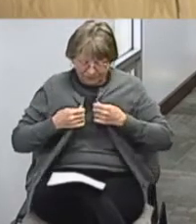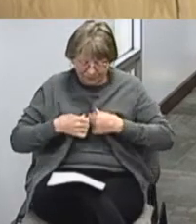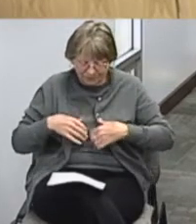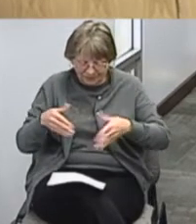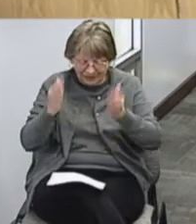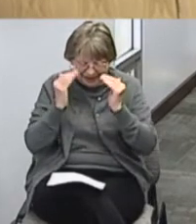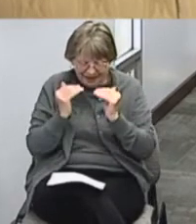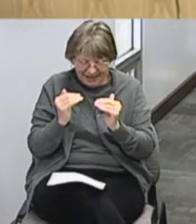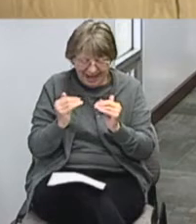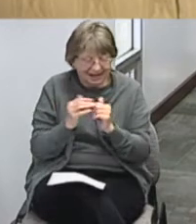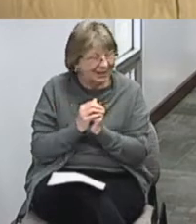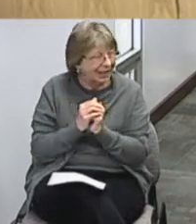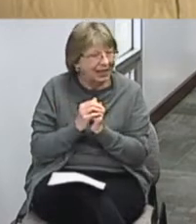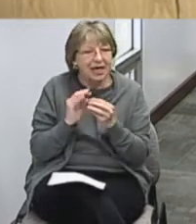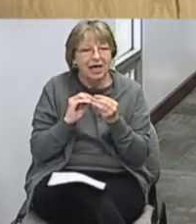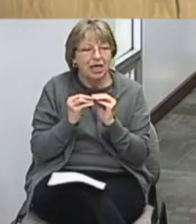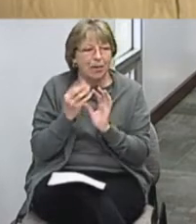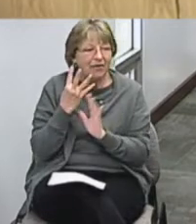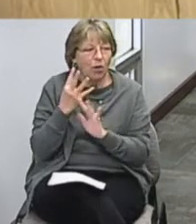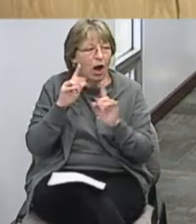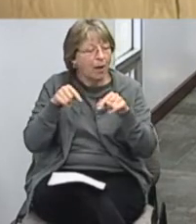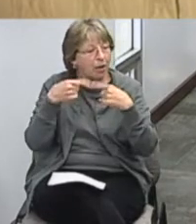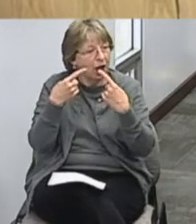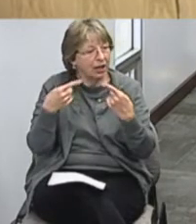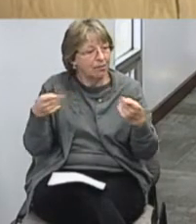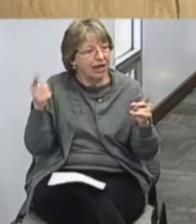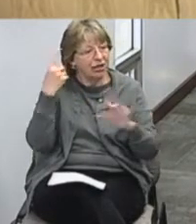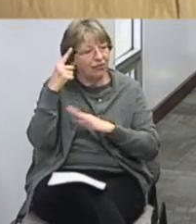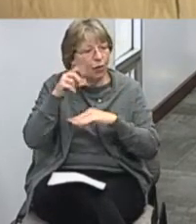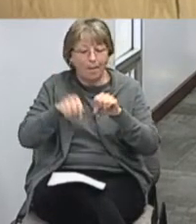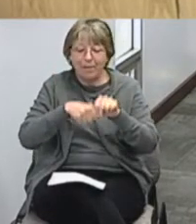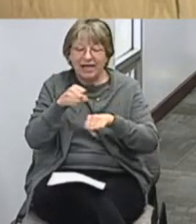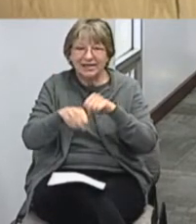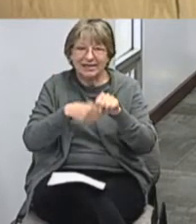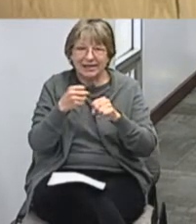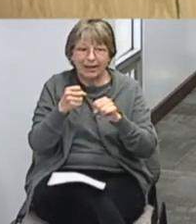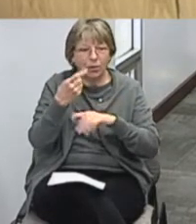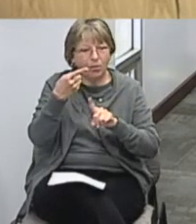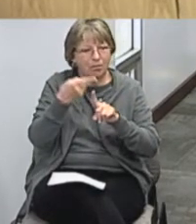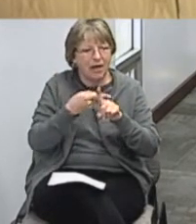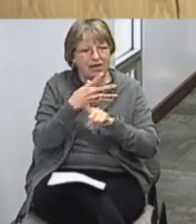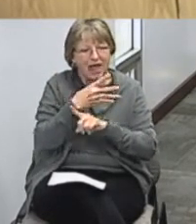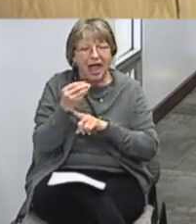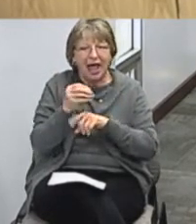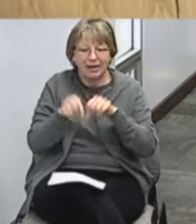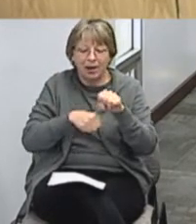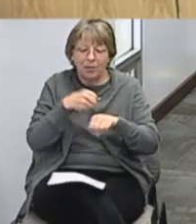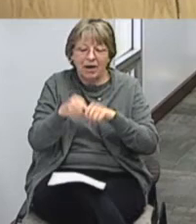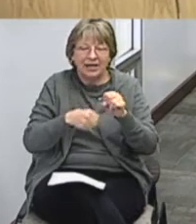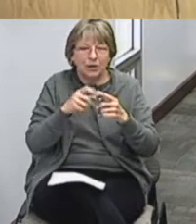Next item. Item 4, a proclamation for Bike Month and Bike to Work Day.